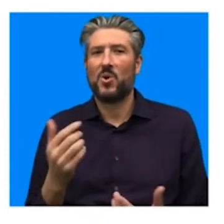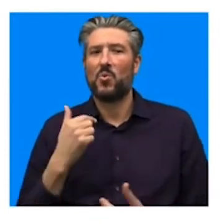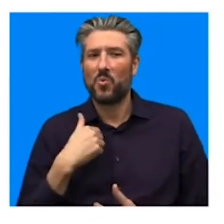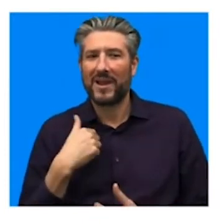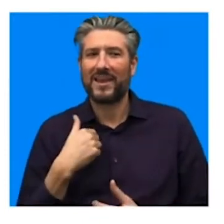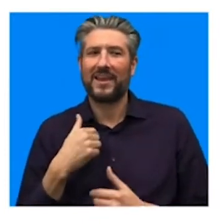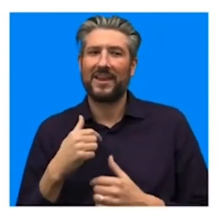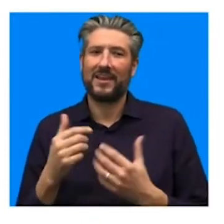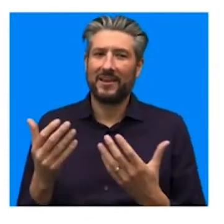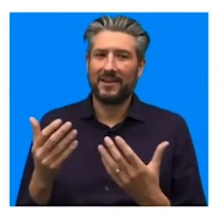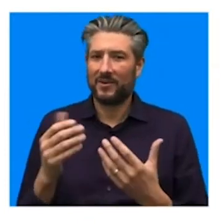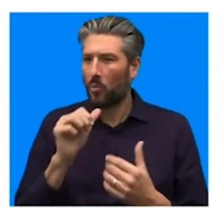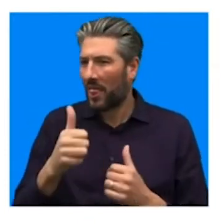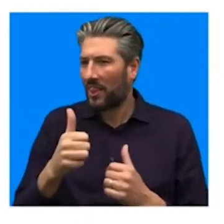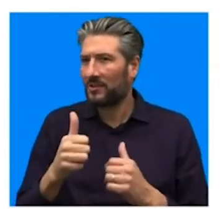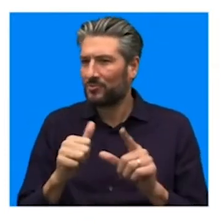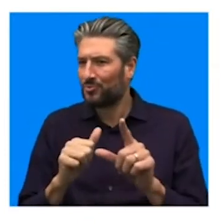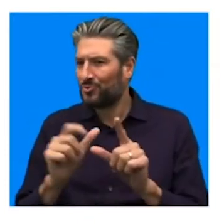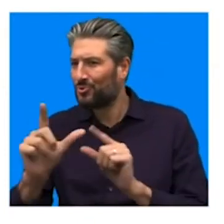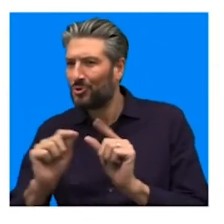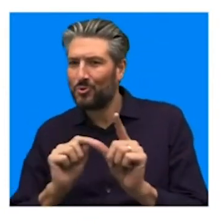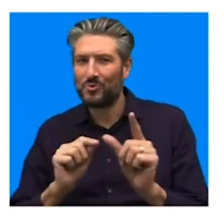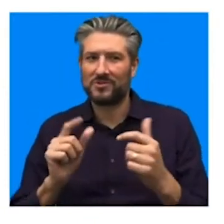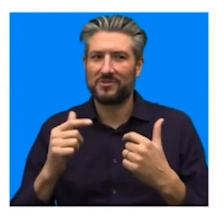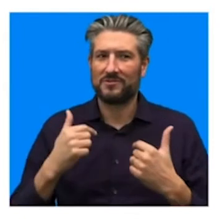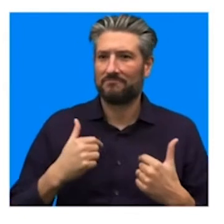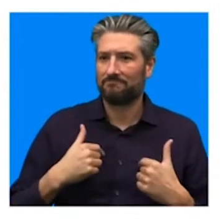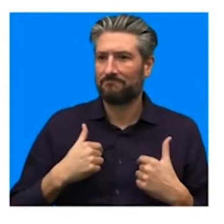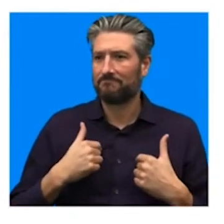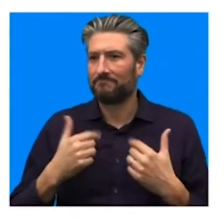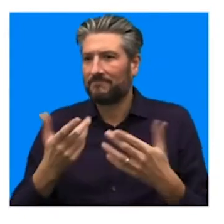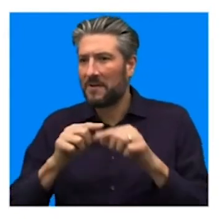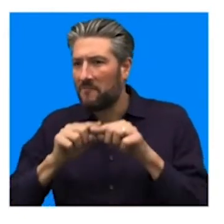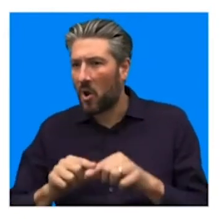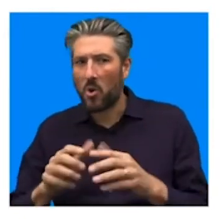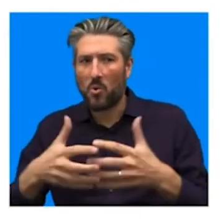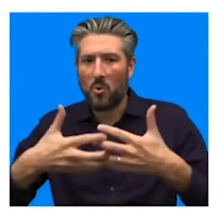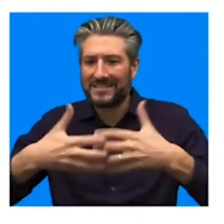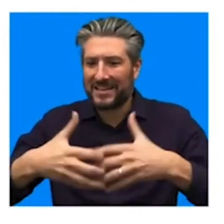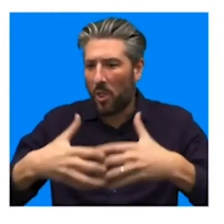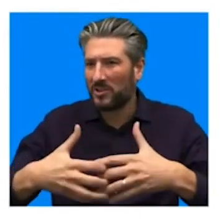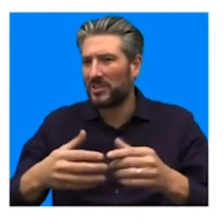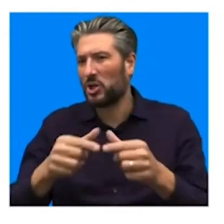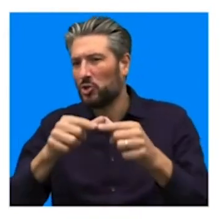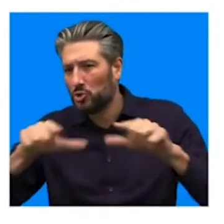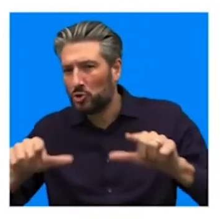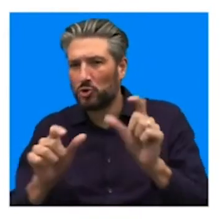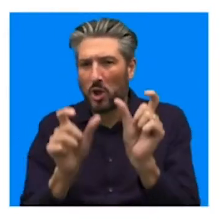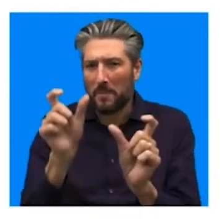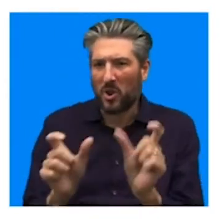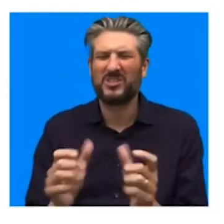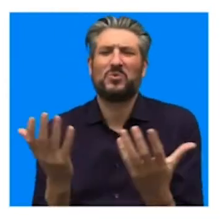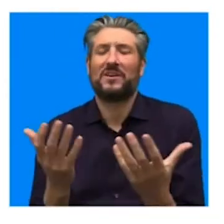about it, nor by the action. We want accessible products, services,